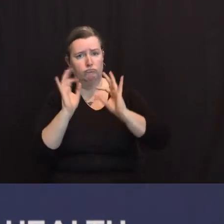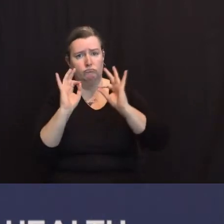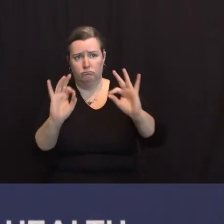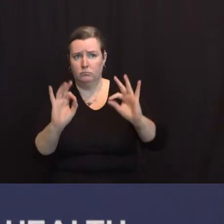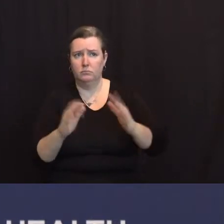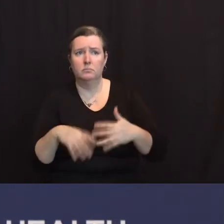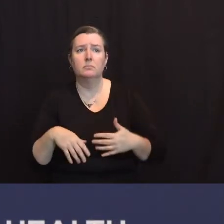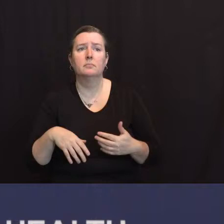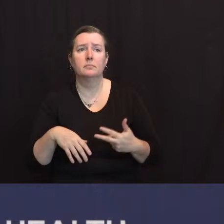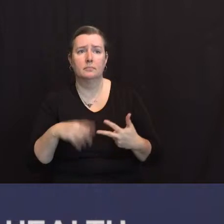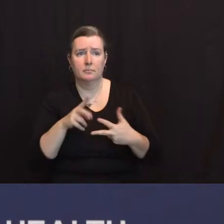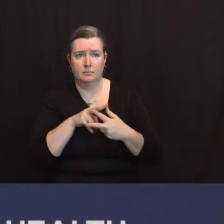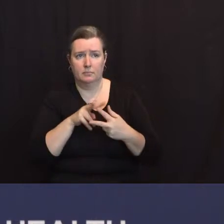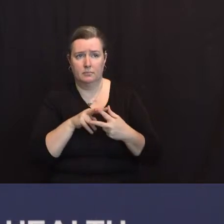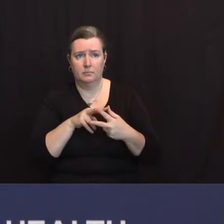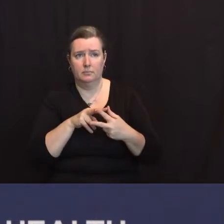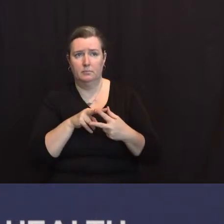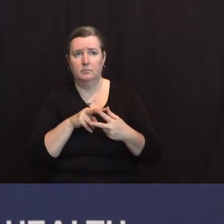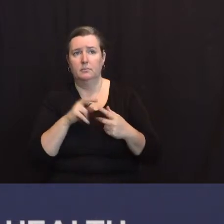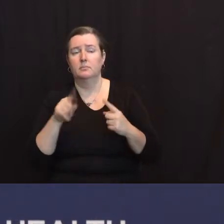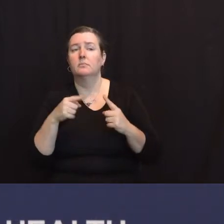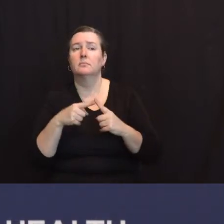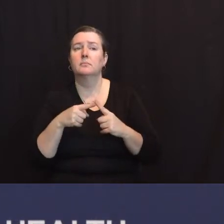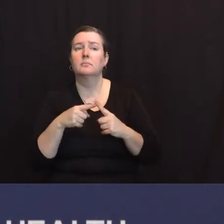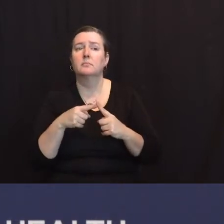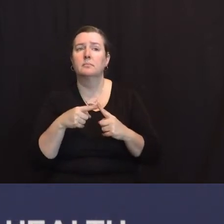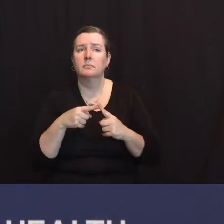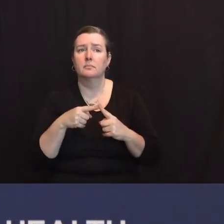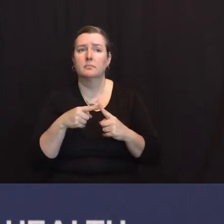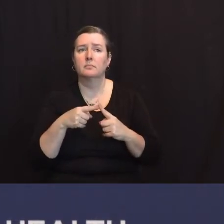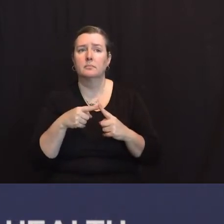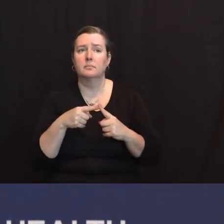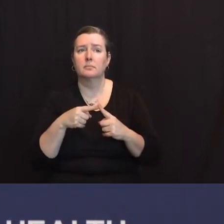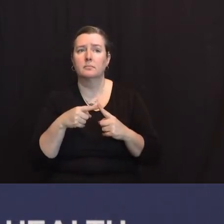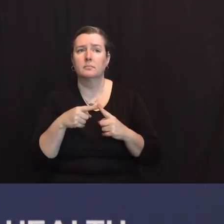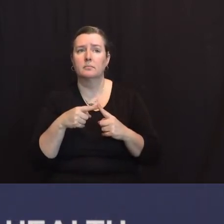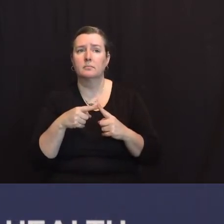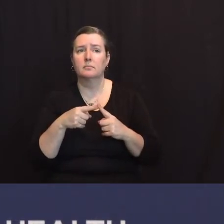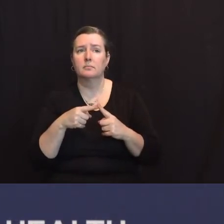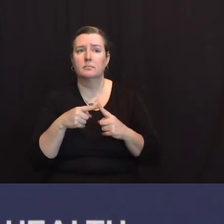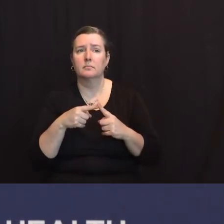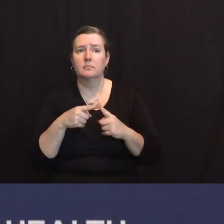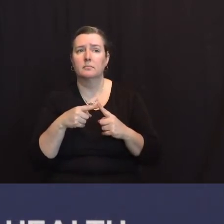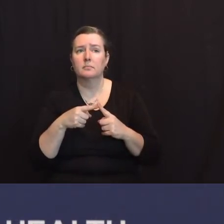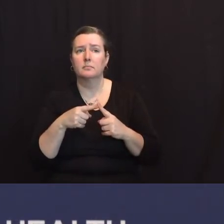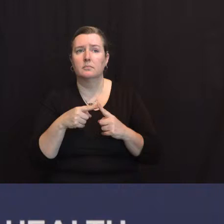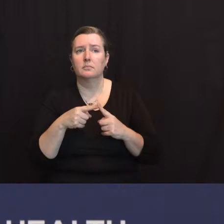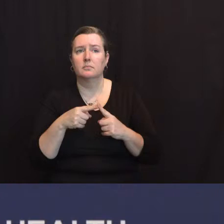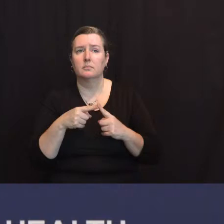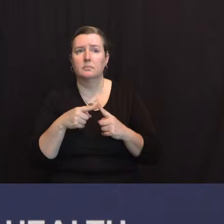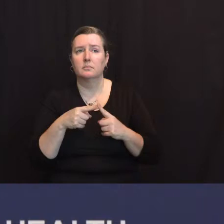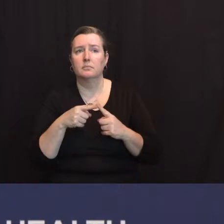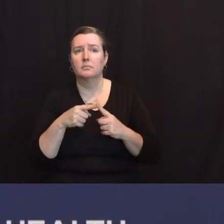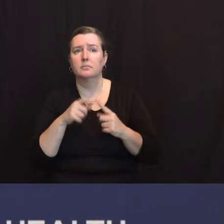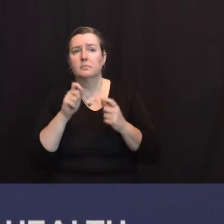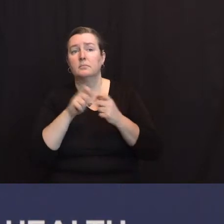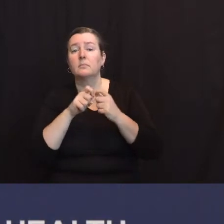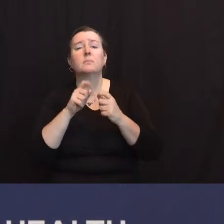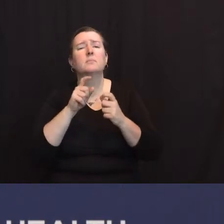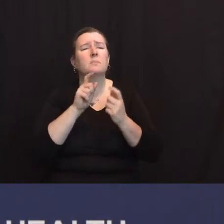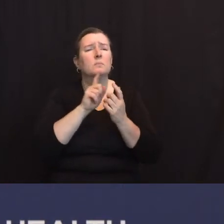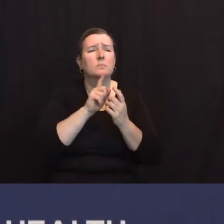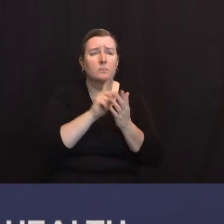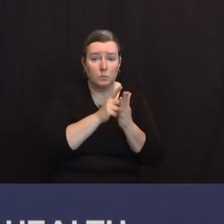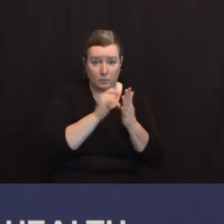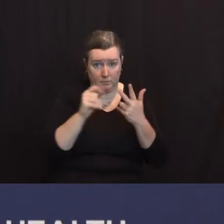together the expected moment, plus or minus Easter in our book, when J&J gets back on the boards with meaningful